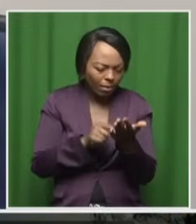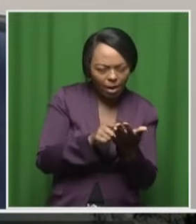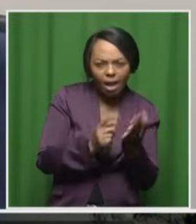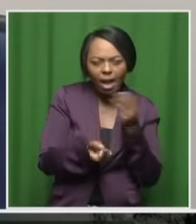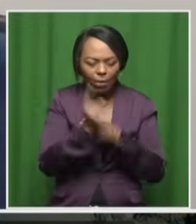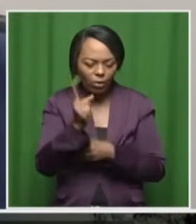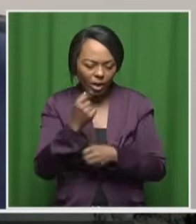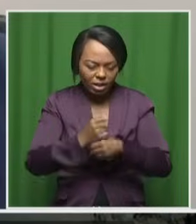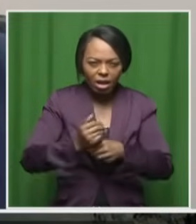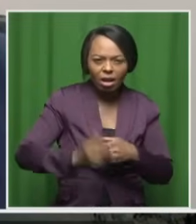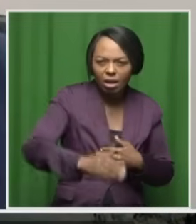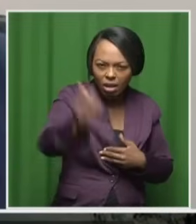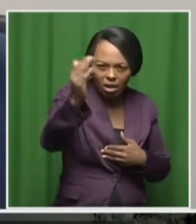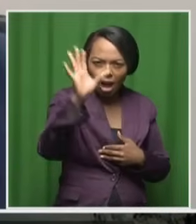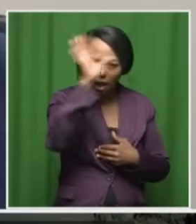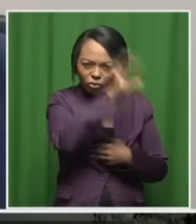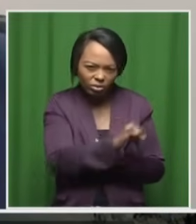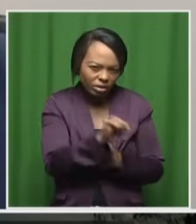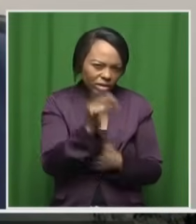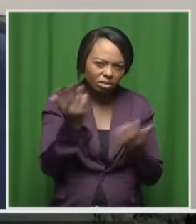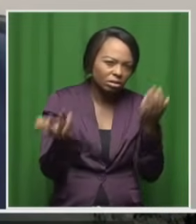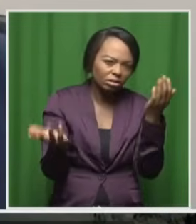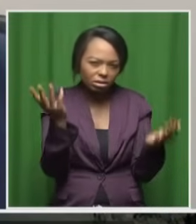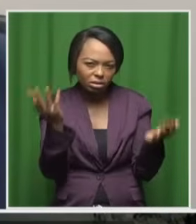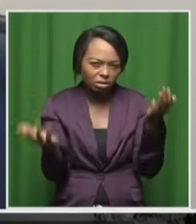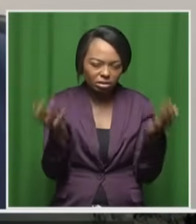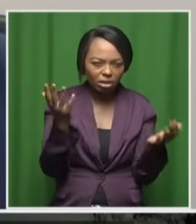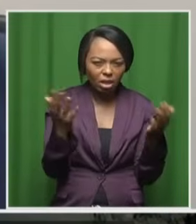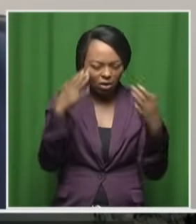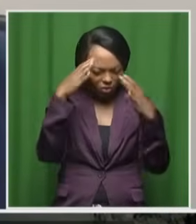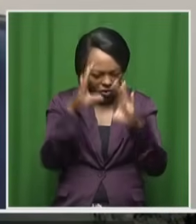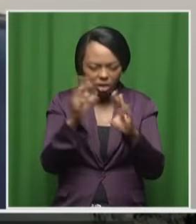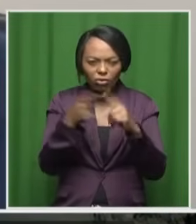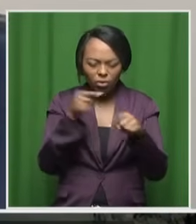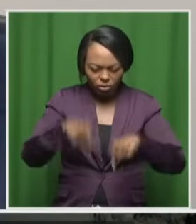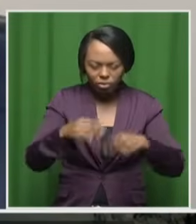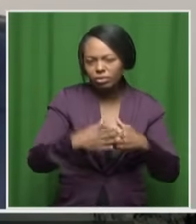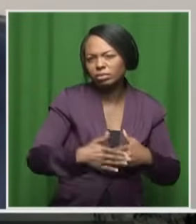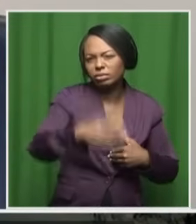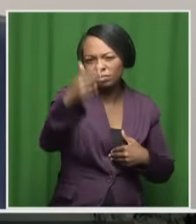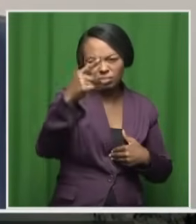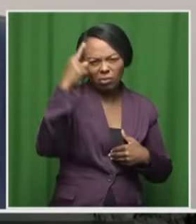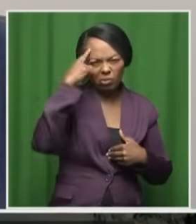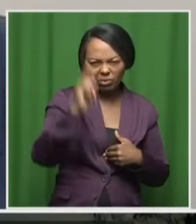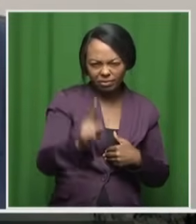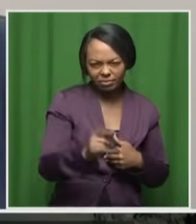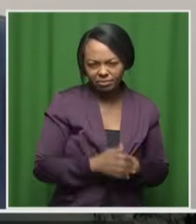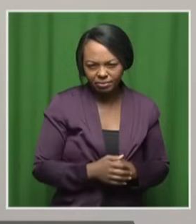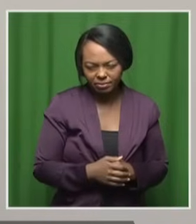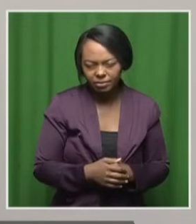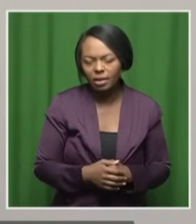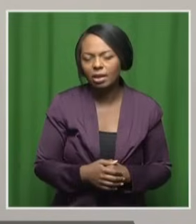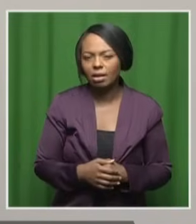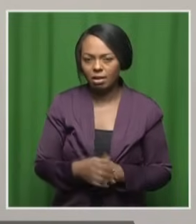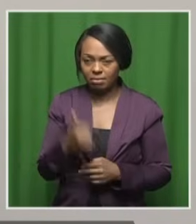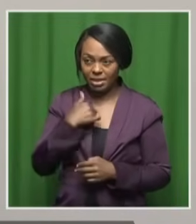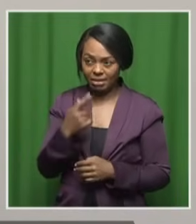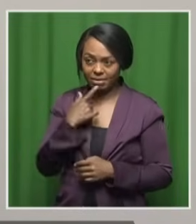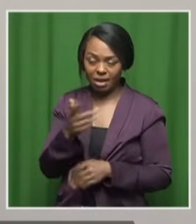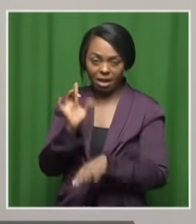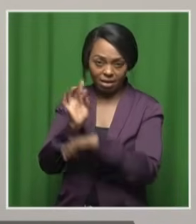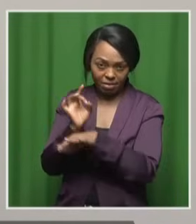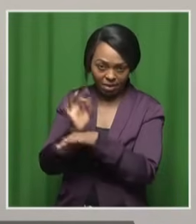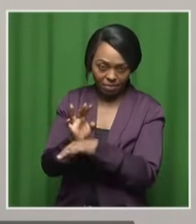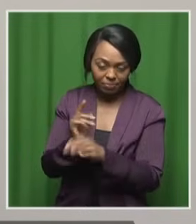year? What is the kind of forecast for where we're at? Look, as I said in the beginning, you've got two